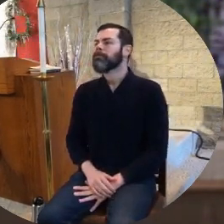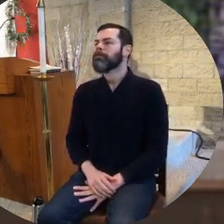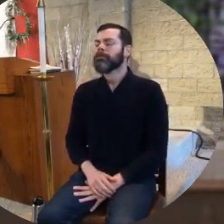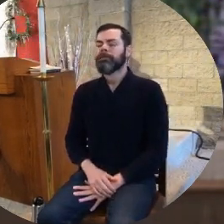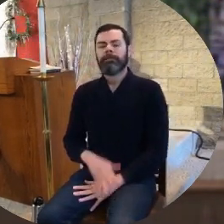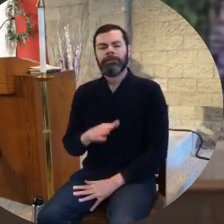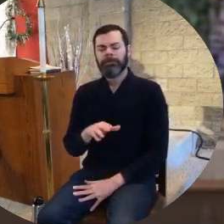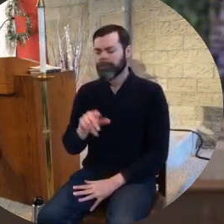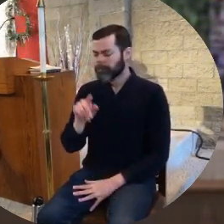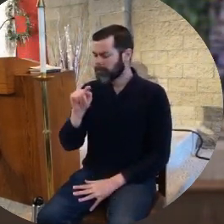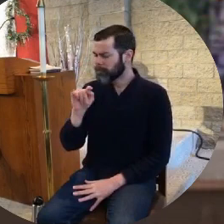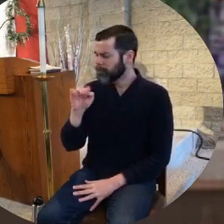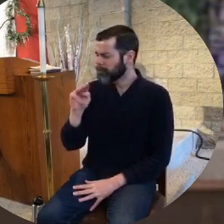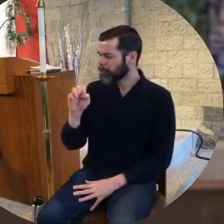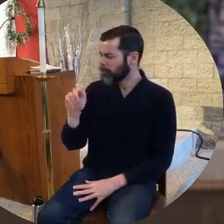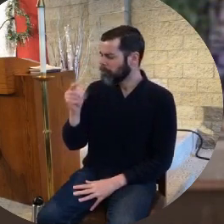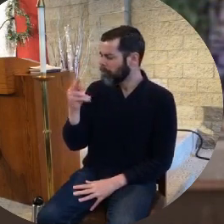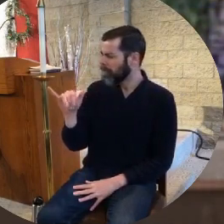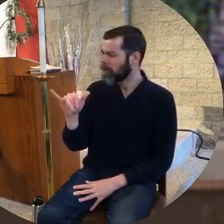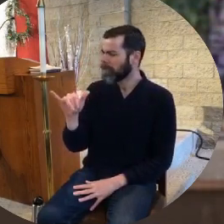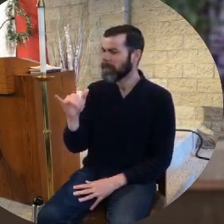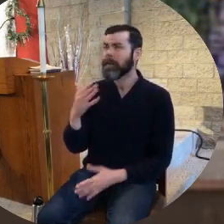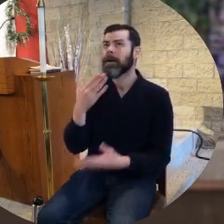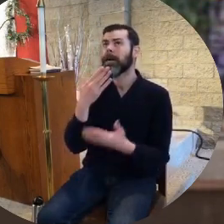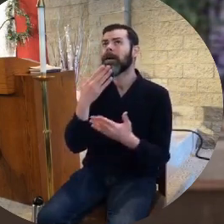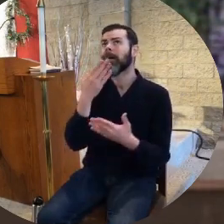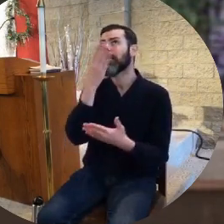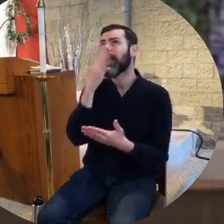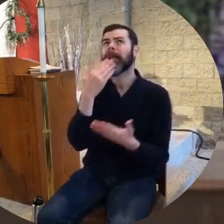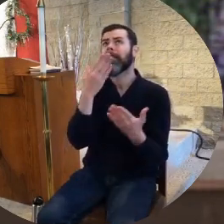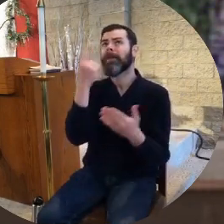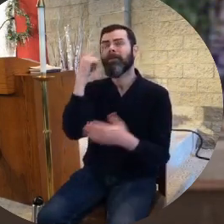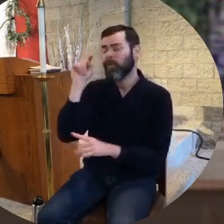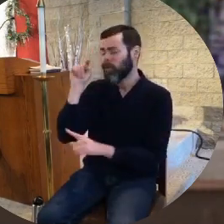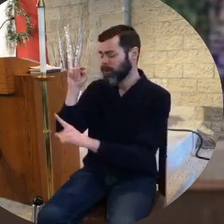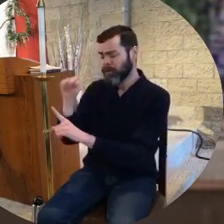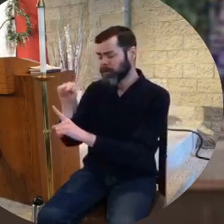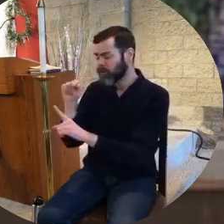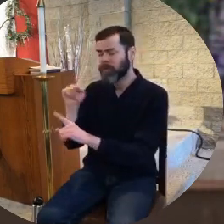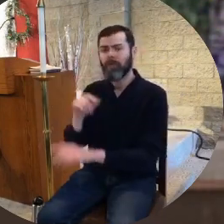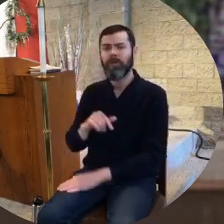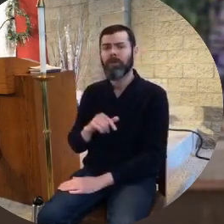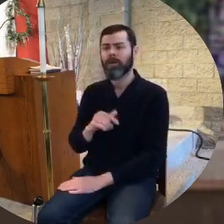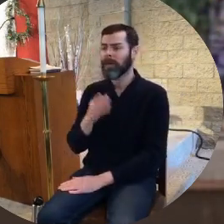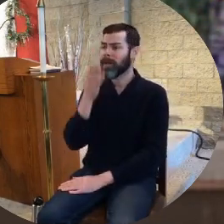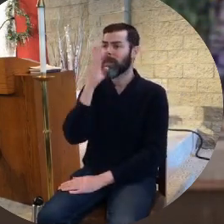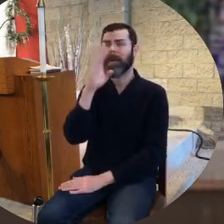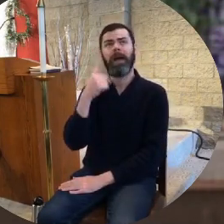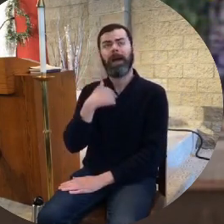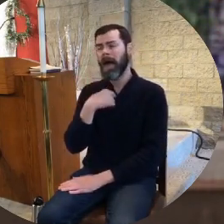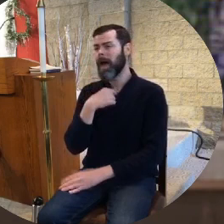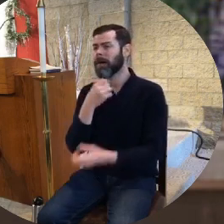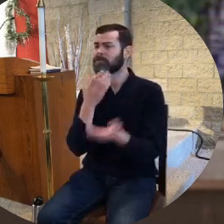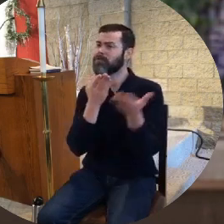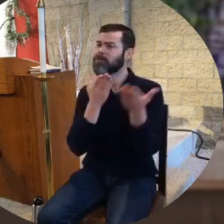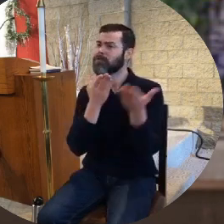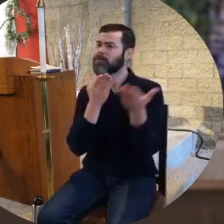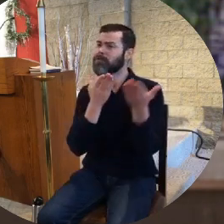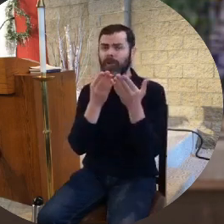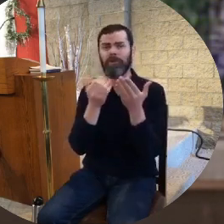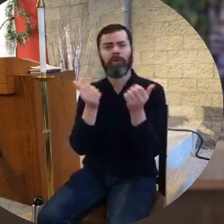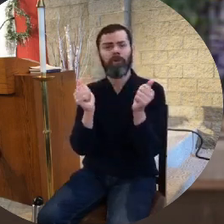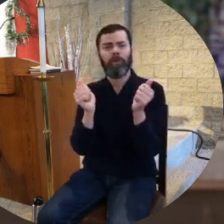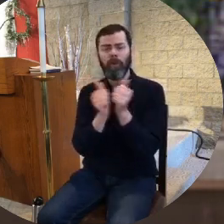"Timothy, I thank God for you. He is the God I serve with a clear conscience, just as my ancestors